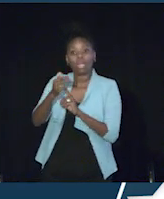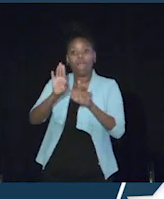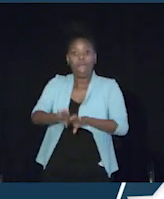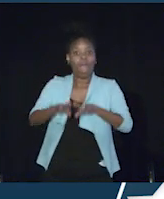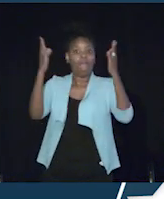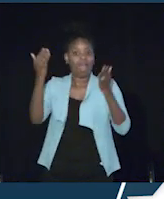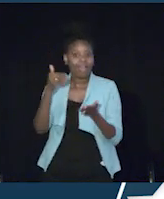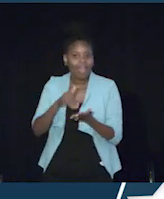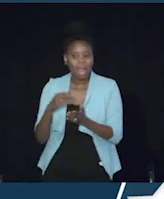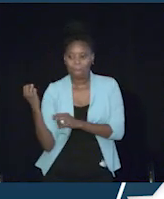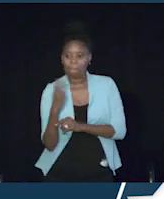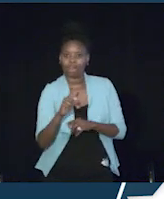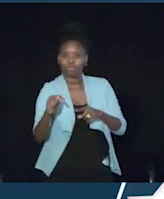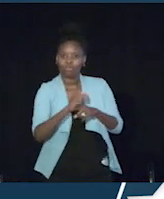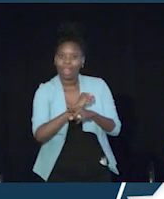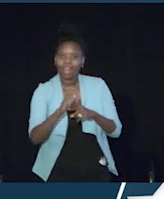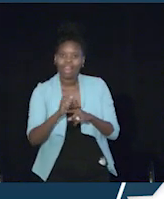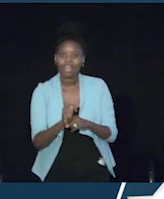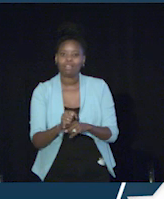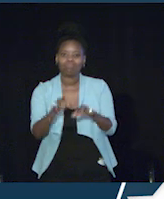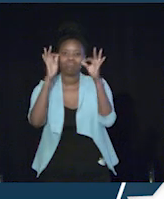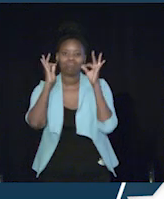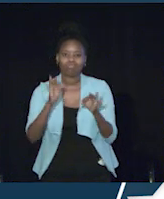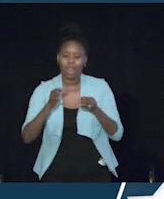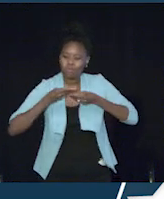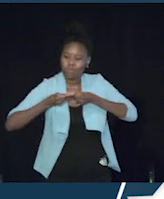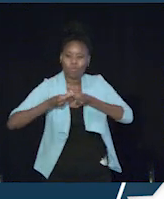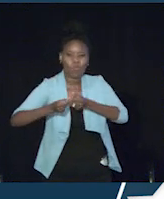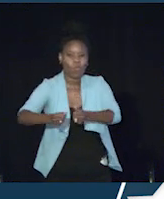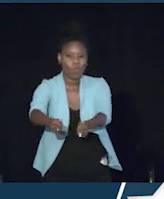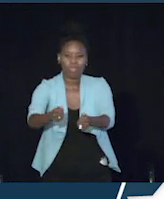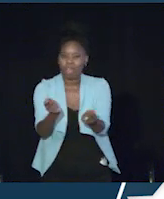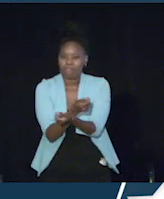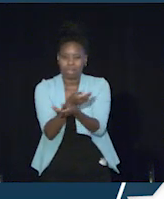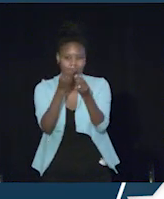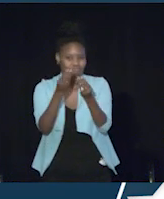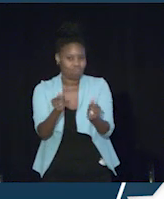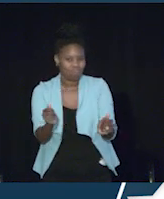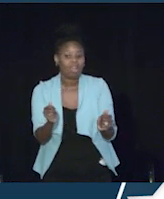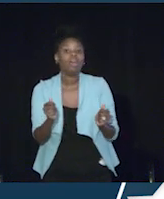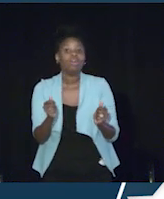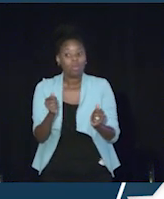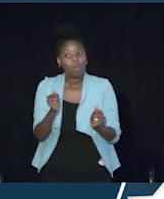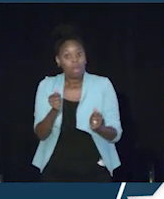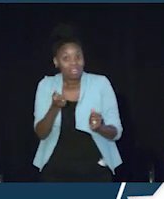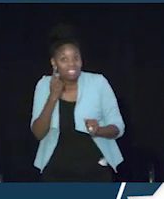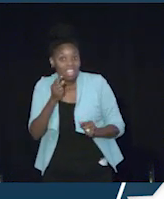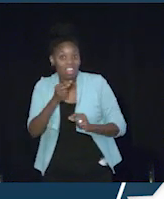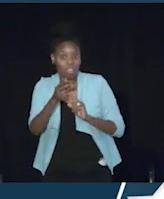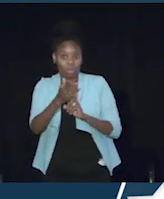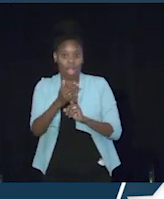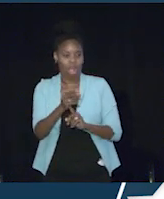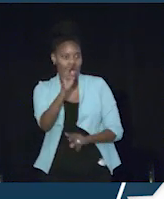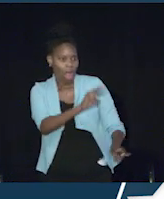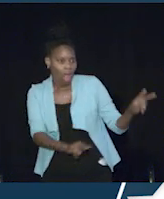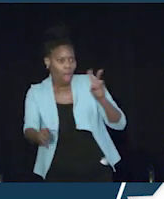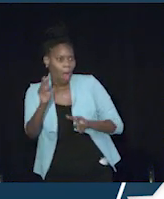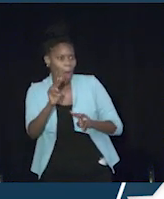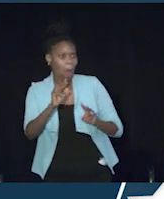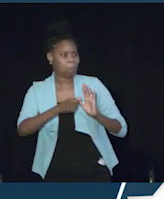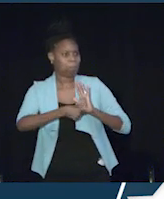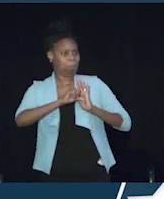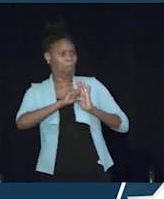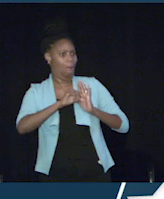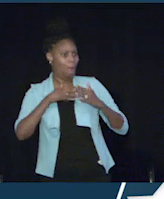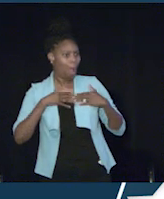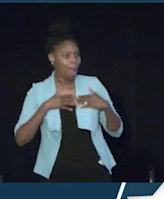training and completed that with flying colors. The hotel was actually so impressed with him that they ended up hiring him as a permanent